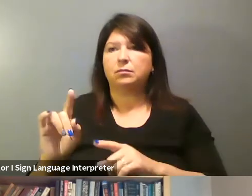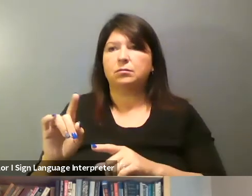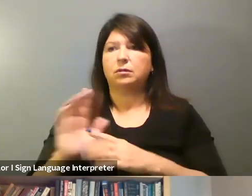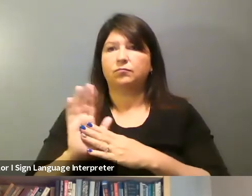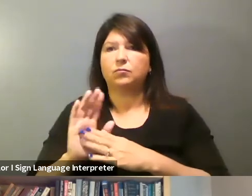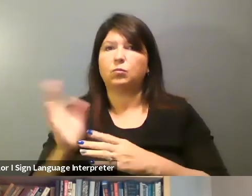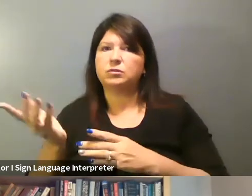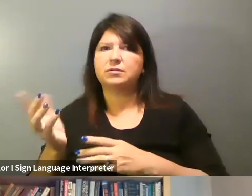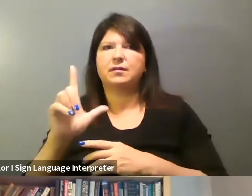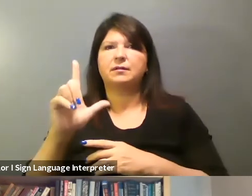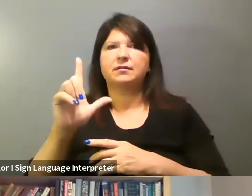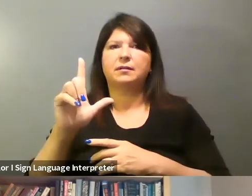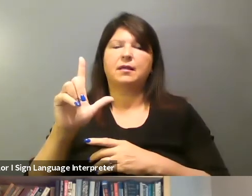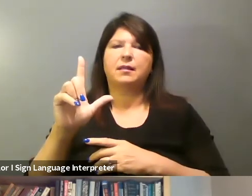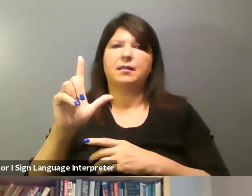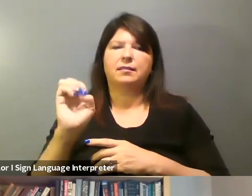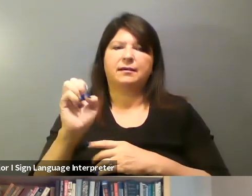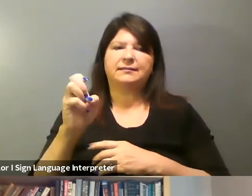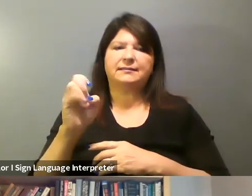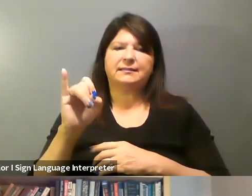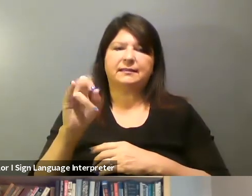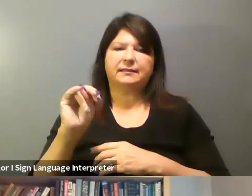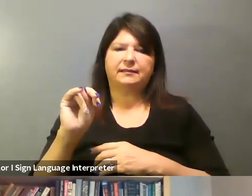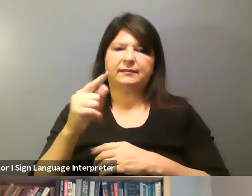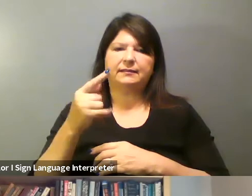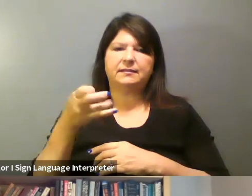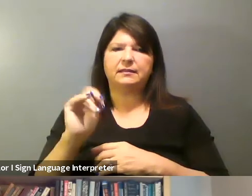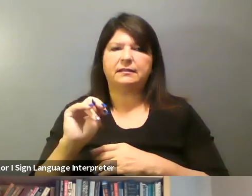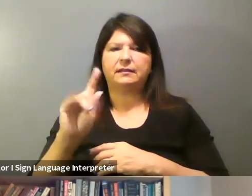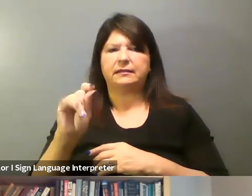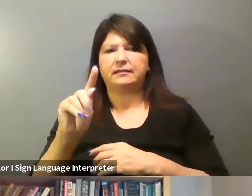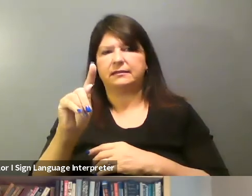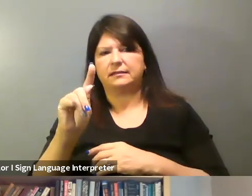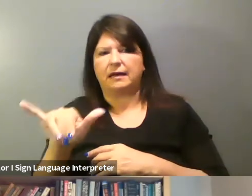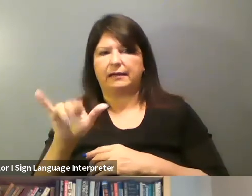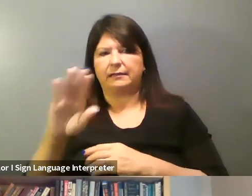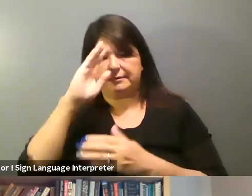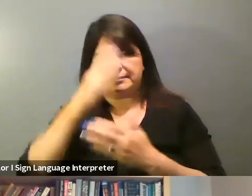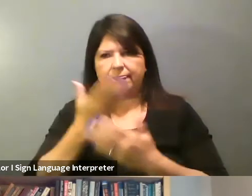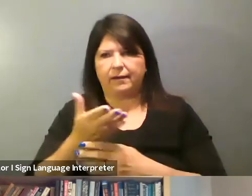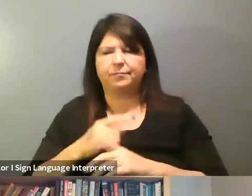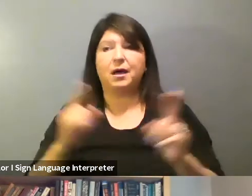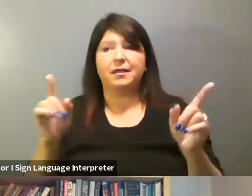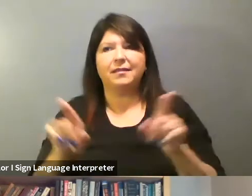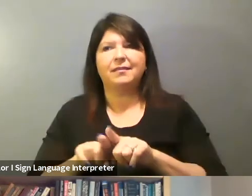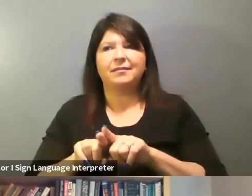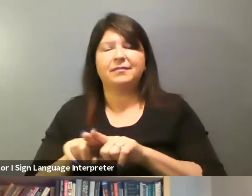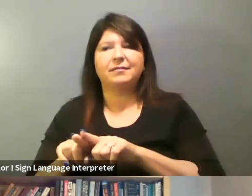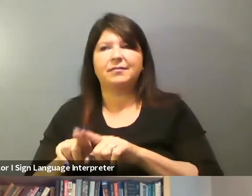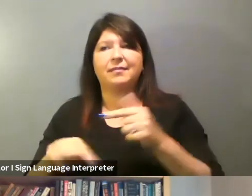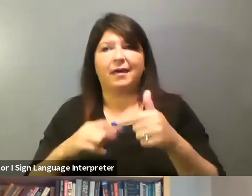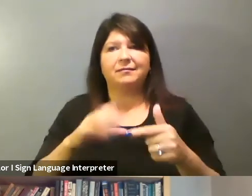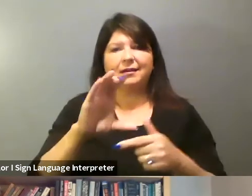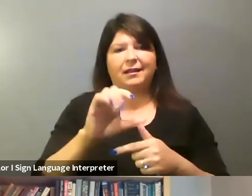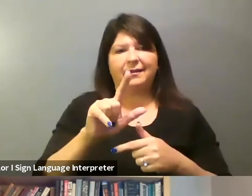And then, you know, as me and Cleo were supposed to meet in Cleveland a few weeks after that, and that,